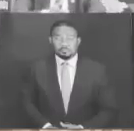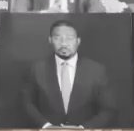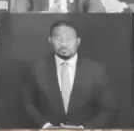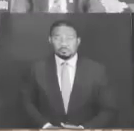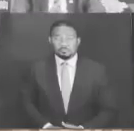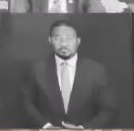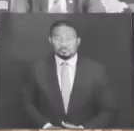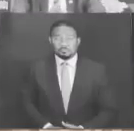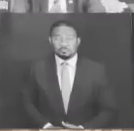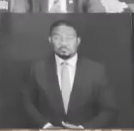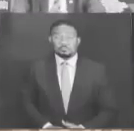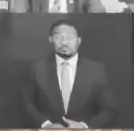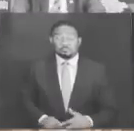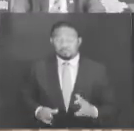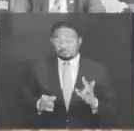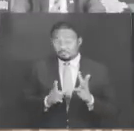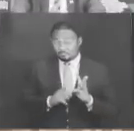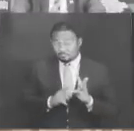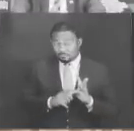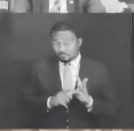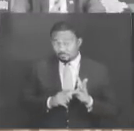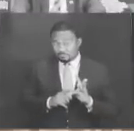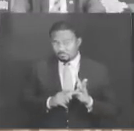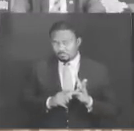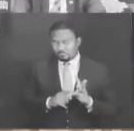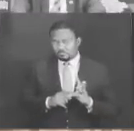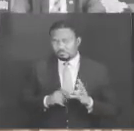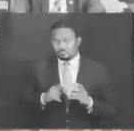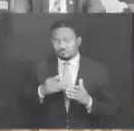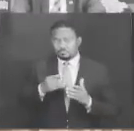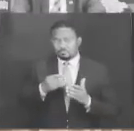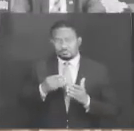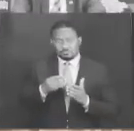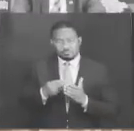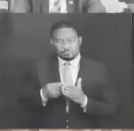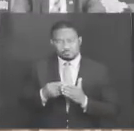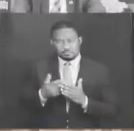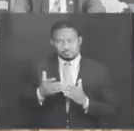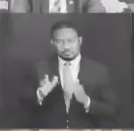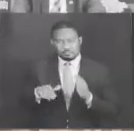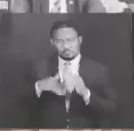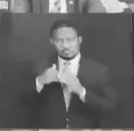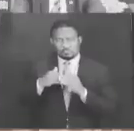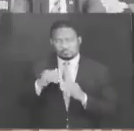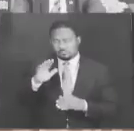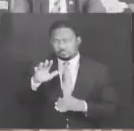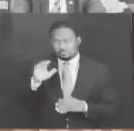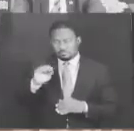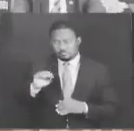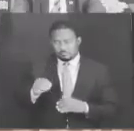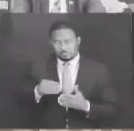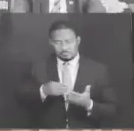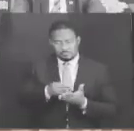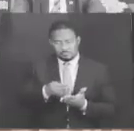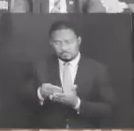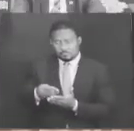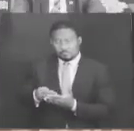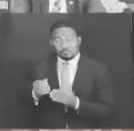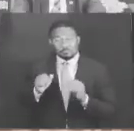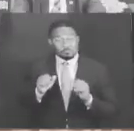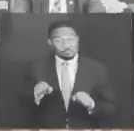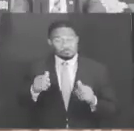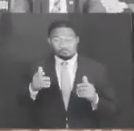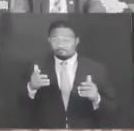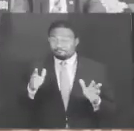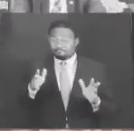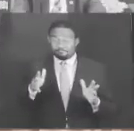evaluation, government has capped the allocation for the running of the assembly to be at 5%. 5%. And